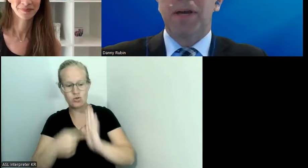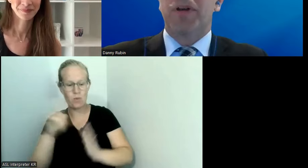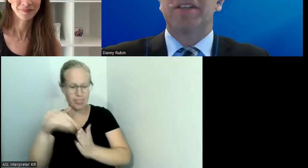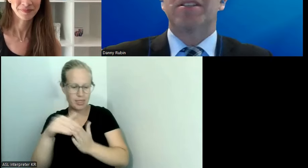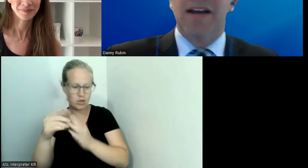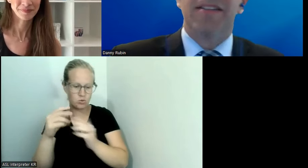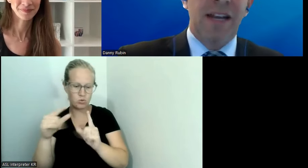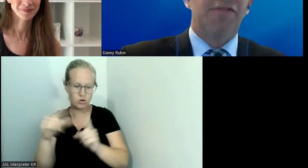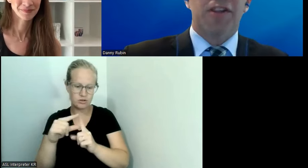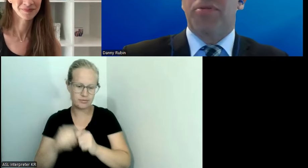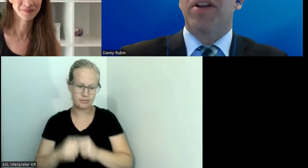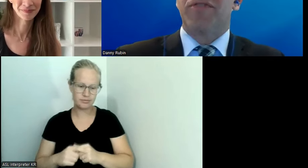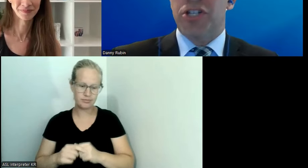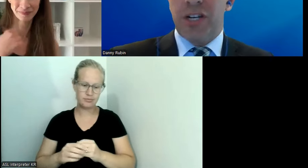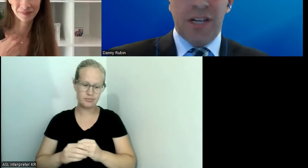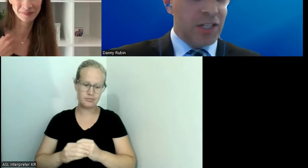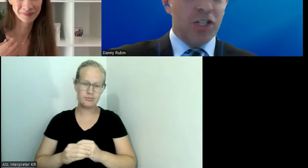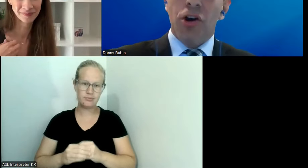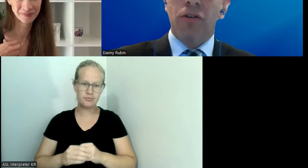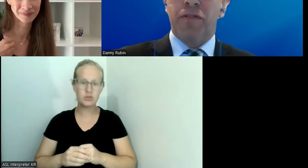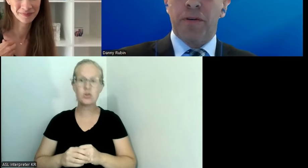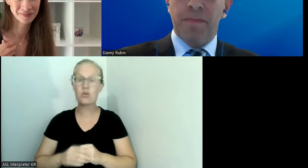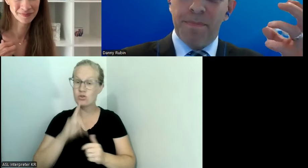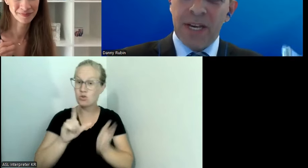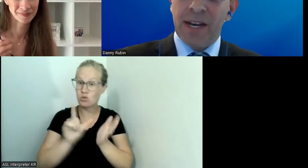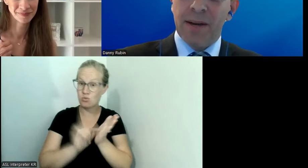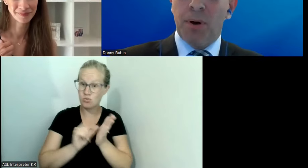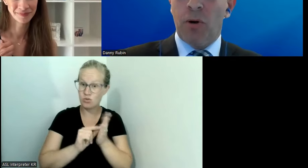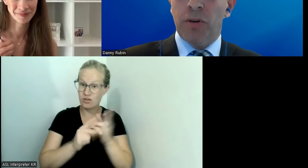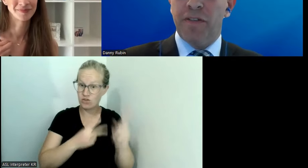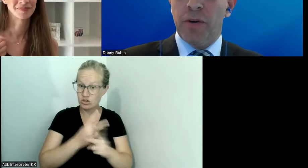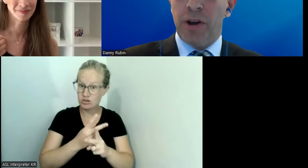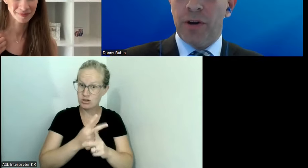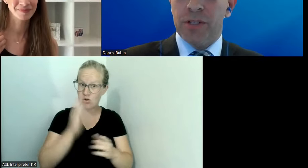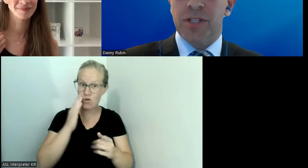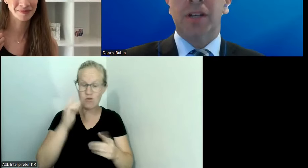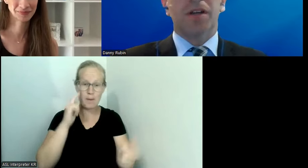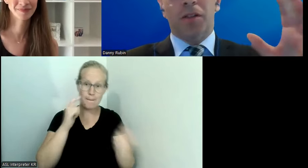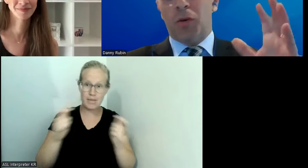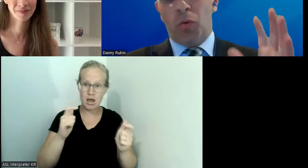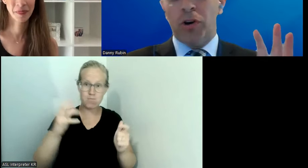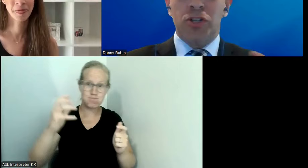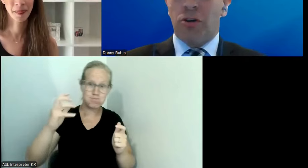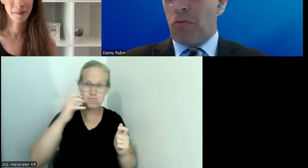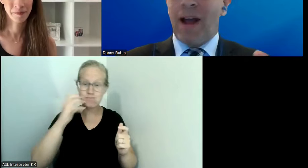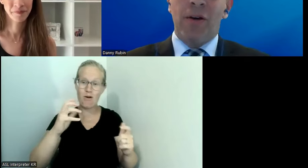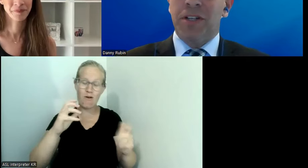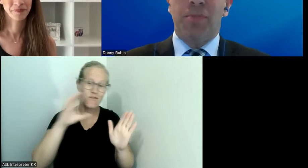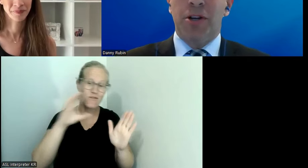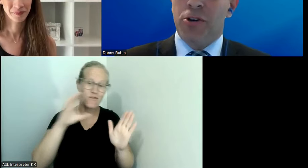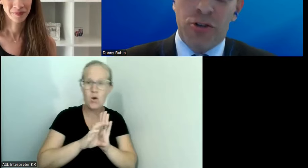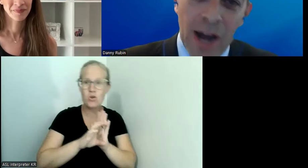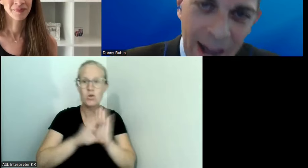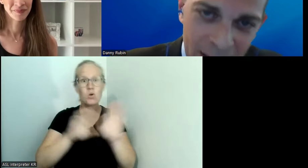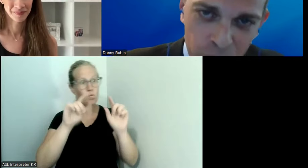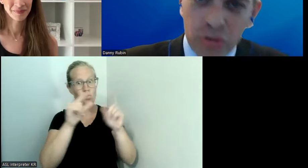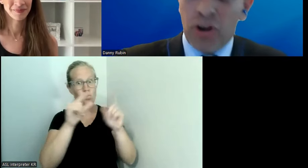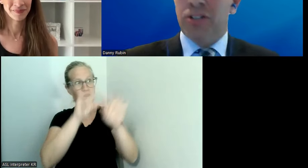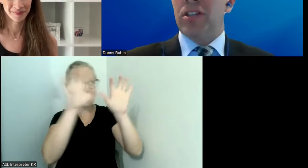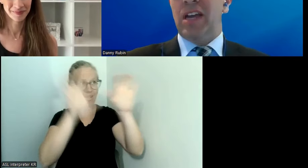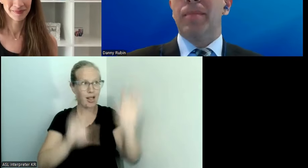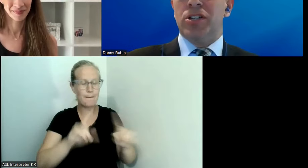And if people is definitely the print version is known for big, bold photos, the words are around it, but your